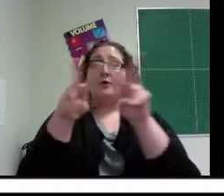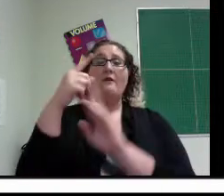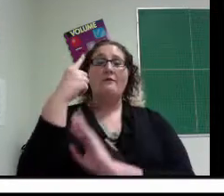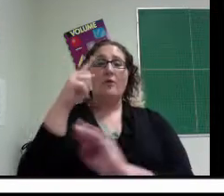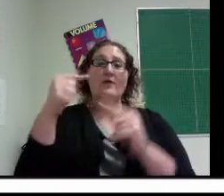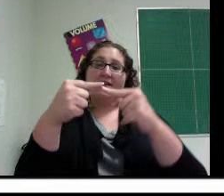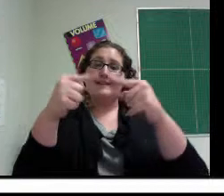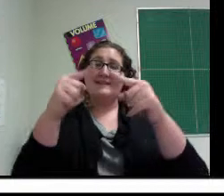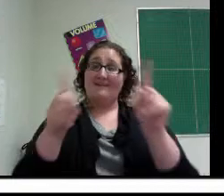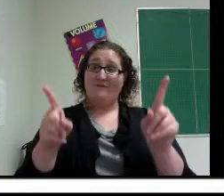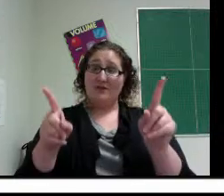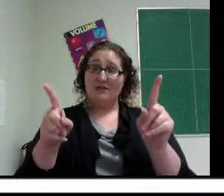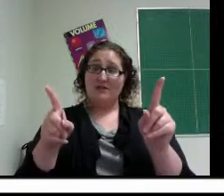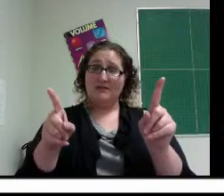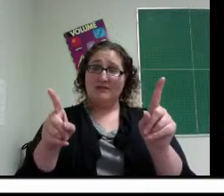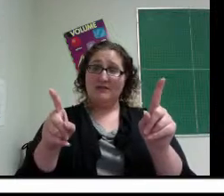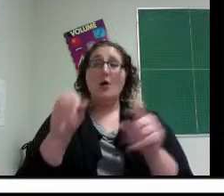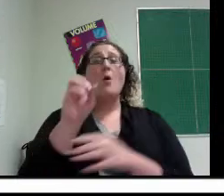coordinates, or